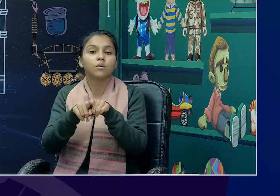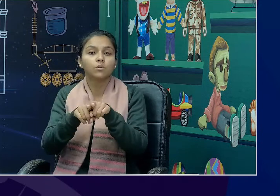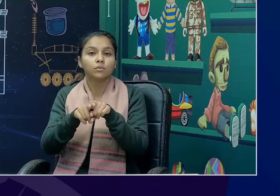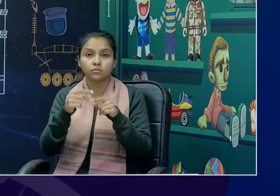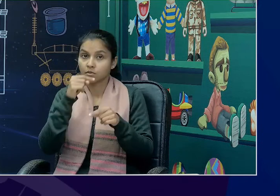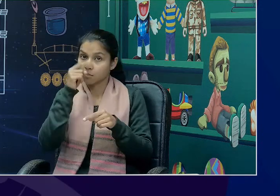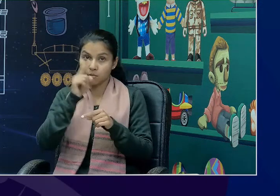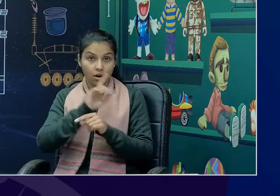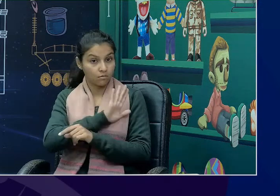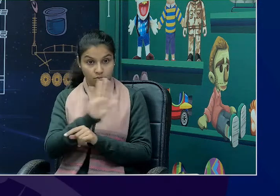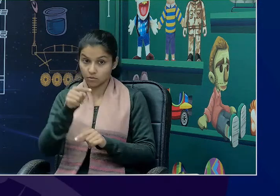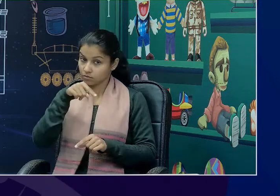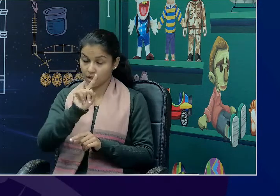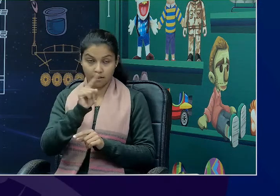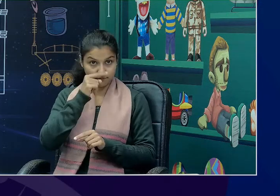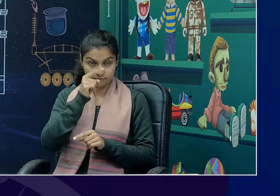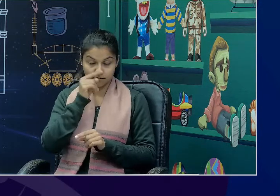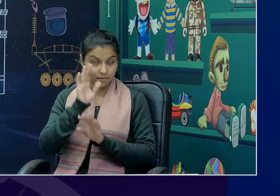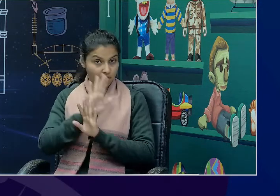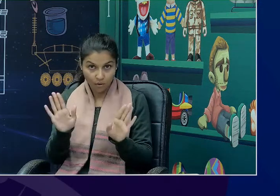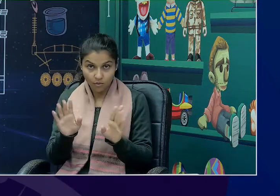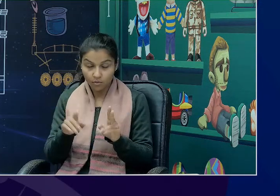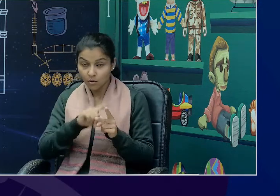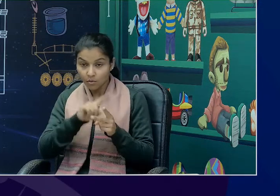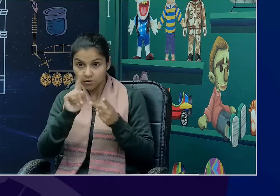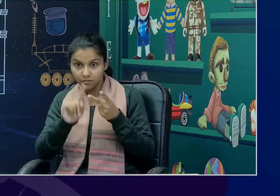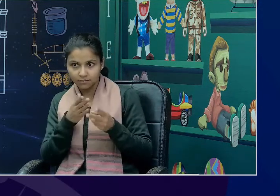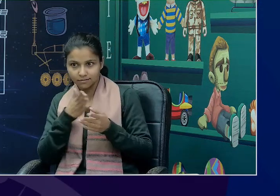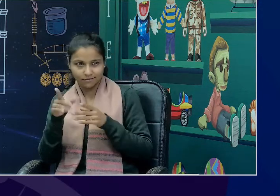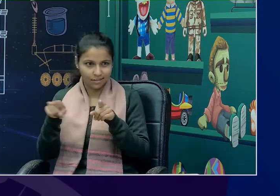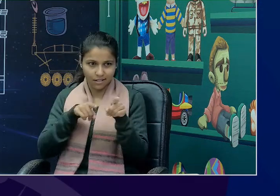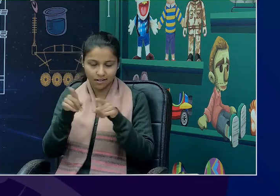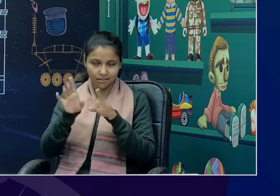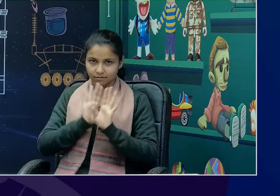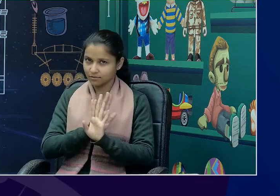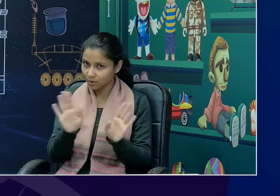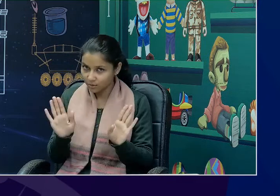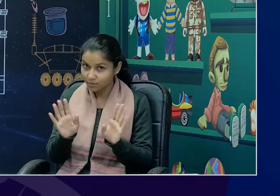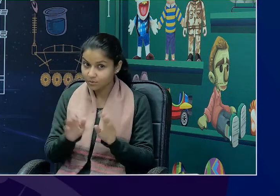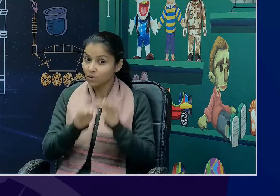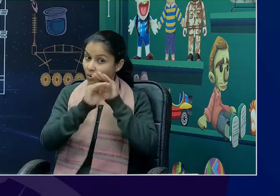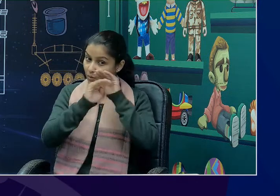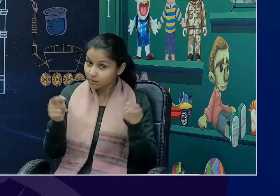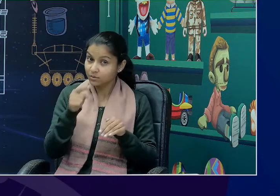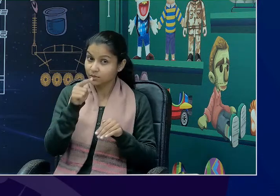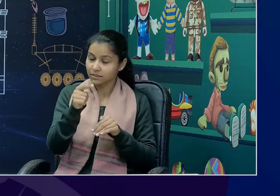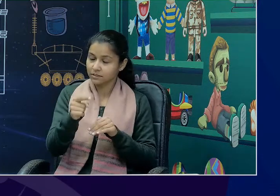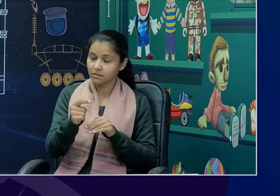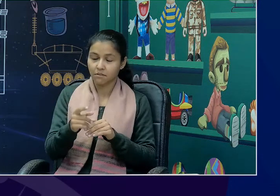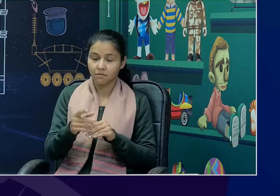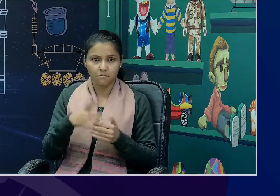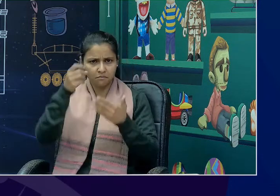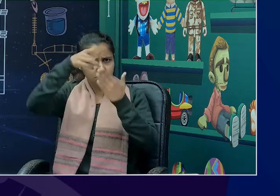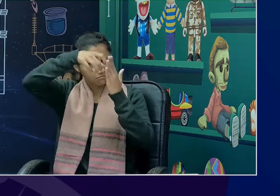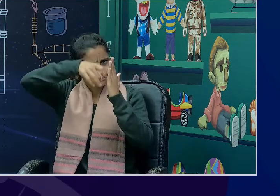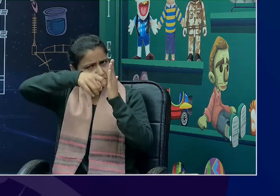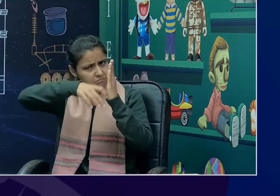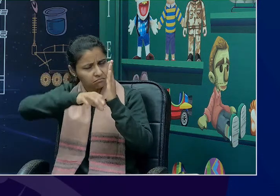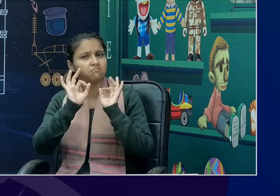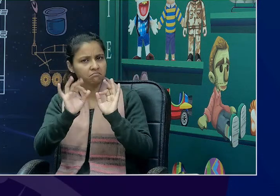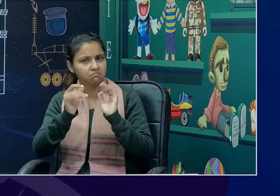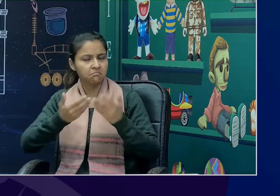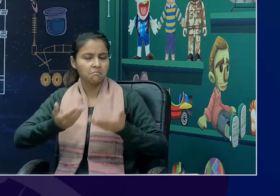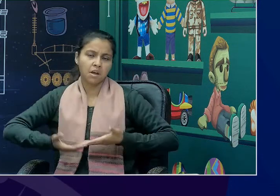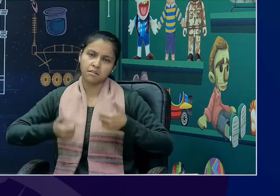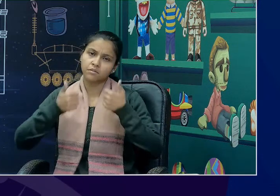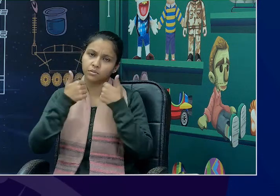proud of ourselves, not to become arrogant. So the students need to be taught this in a very detailed manner. We should